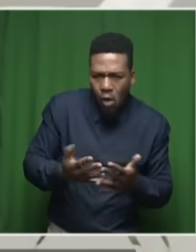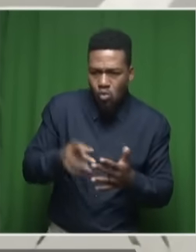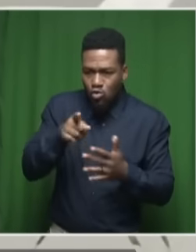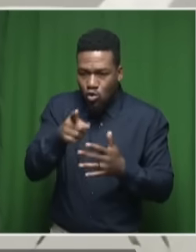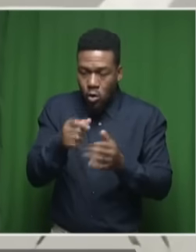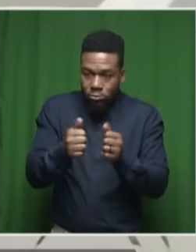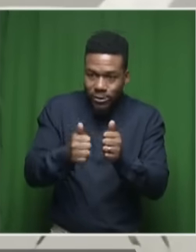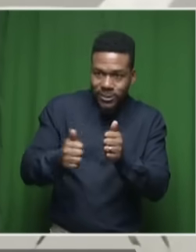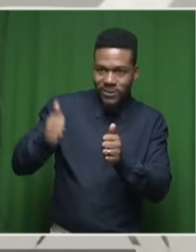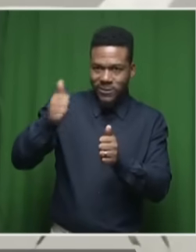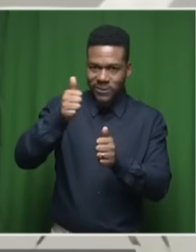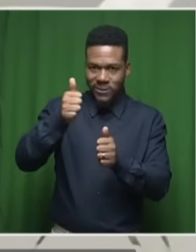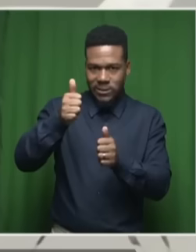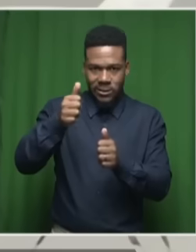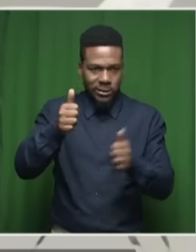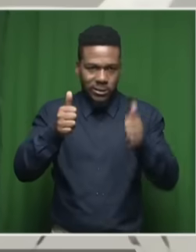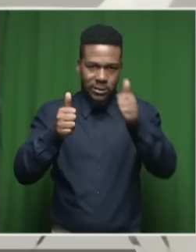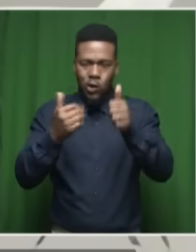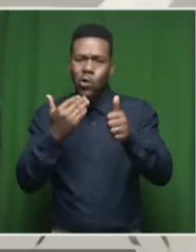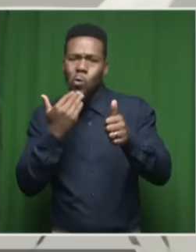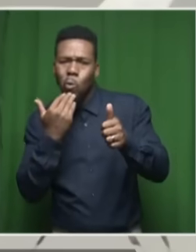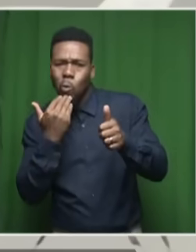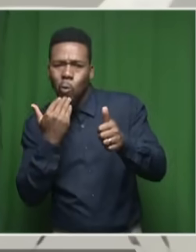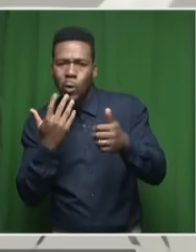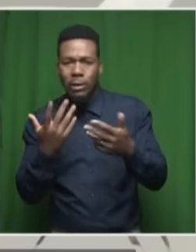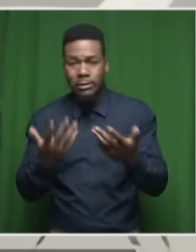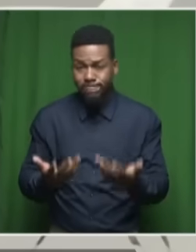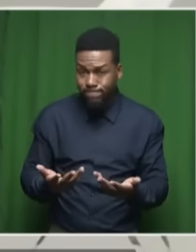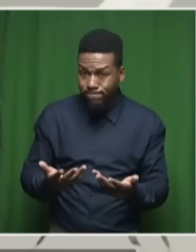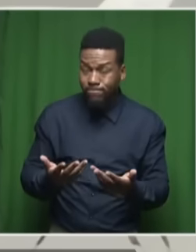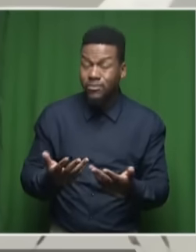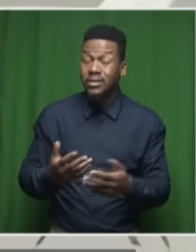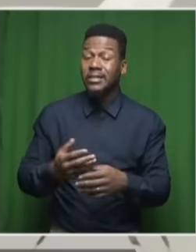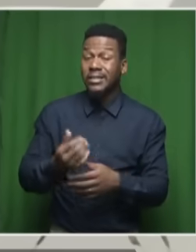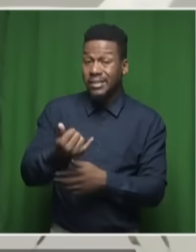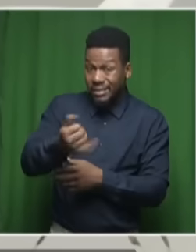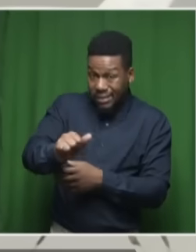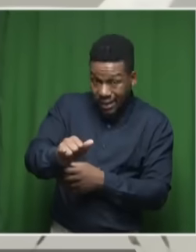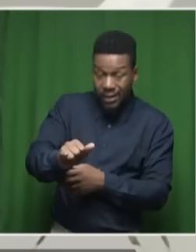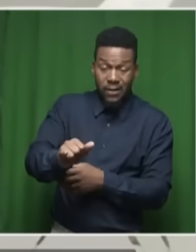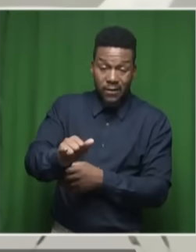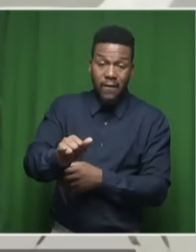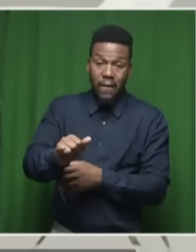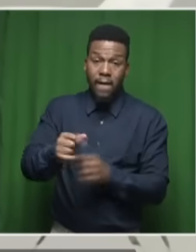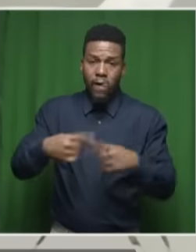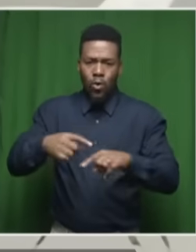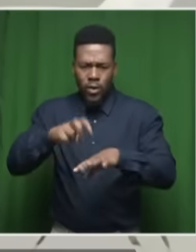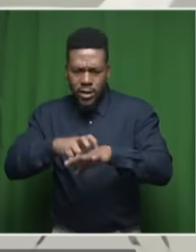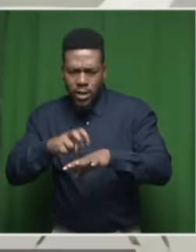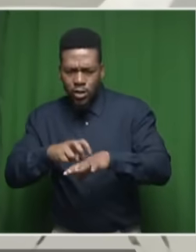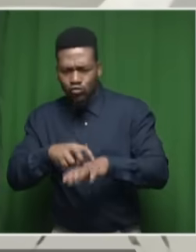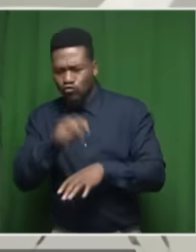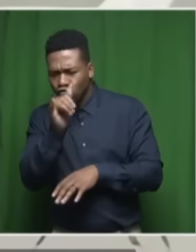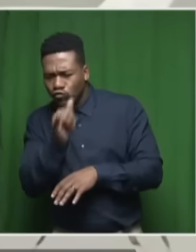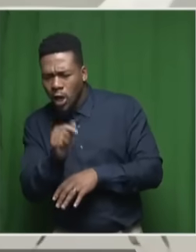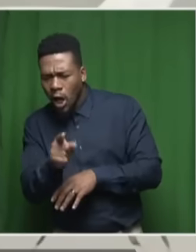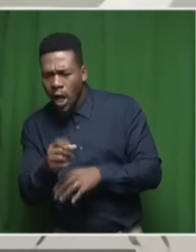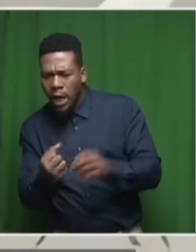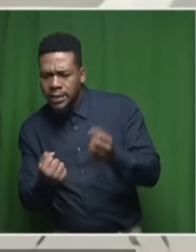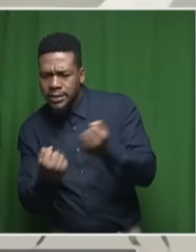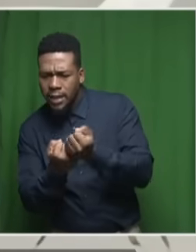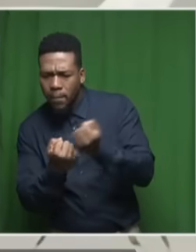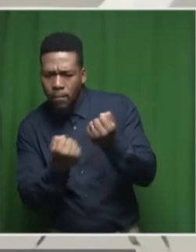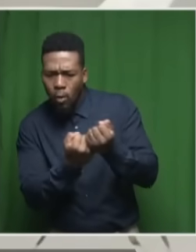pact are actually conducting themselves. We still have to look at the support that different